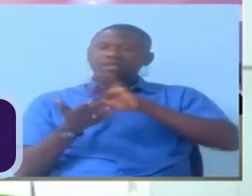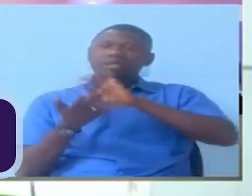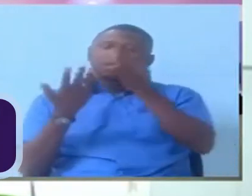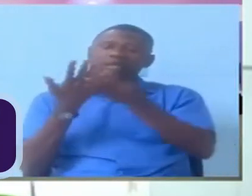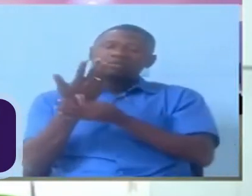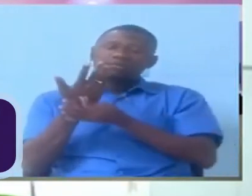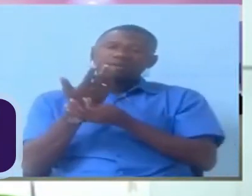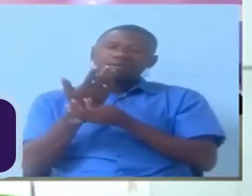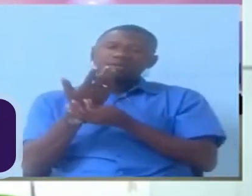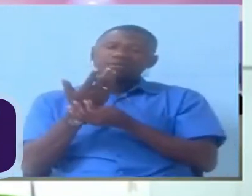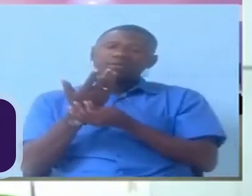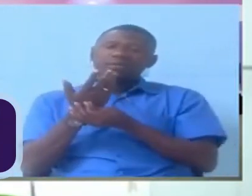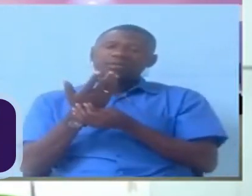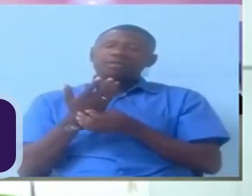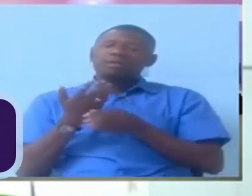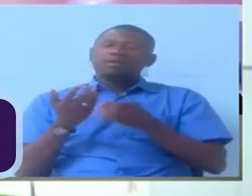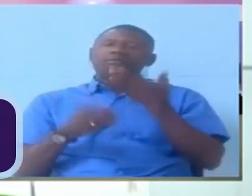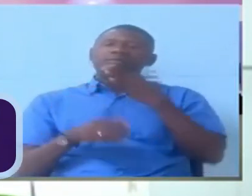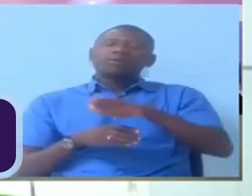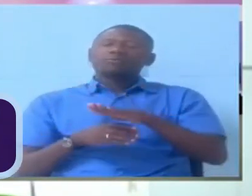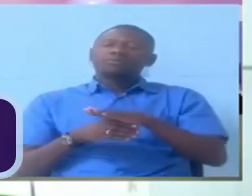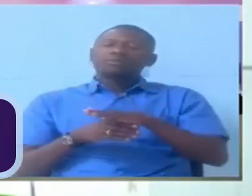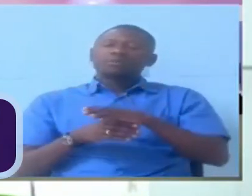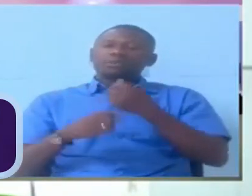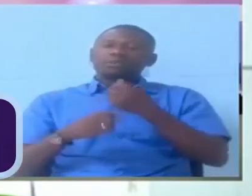fairness. For everybody in the armed